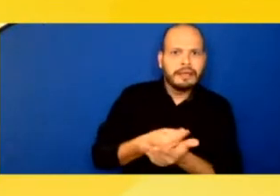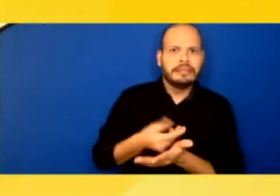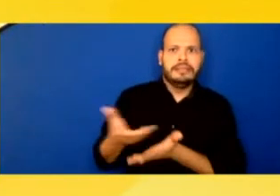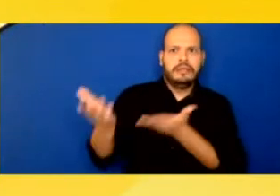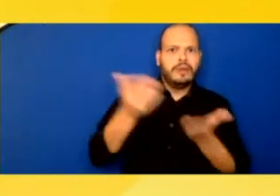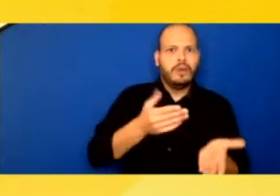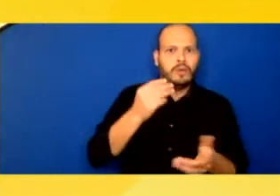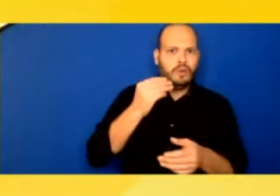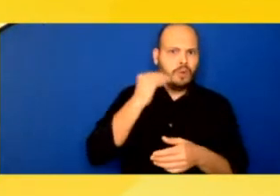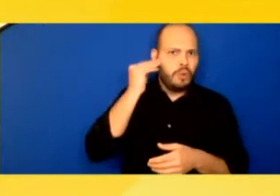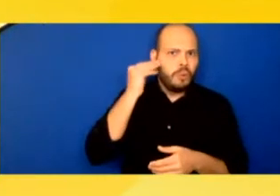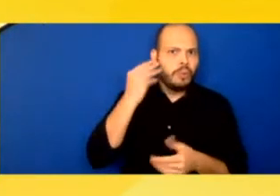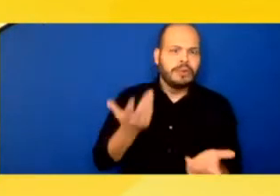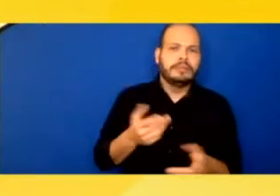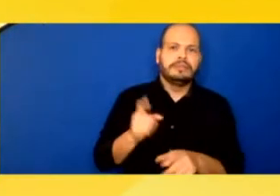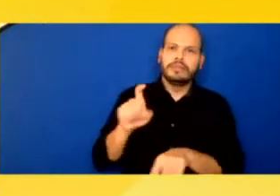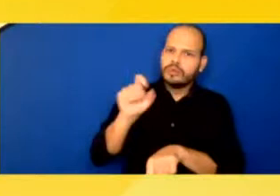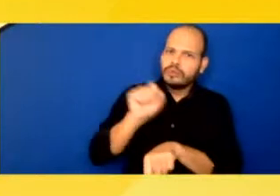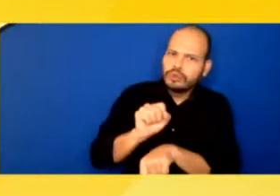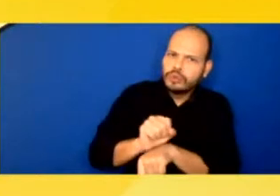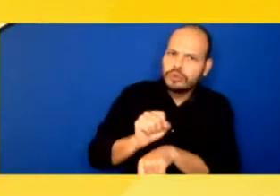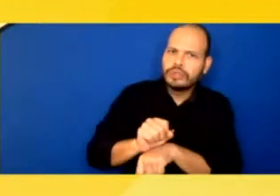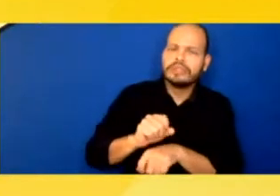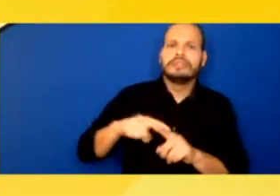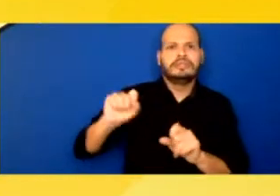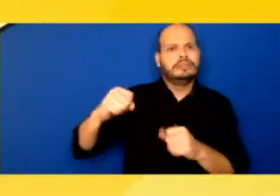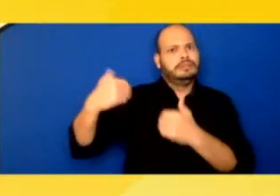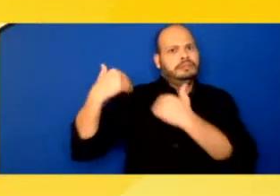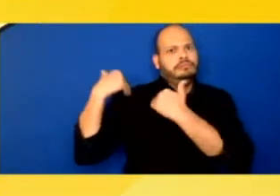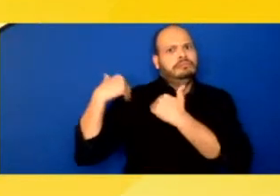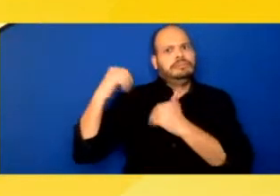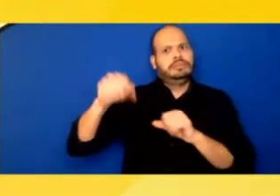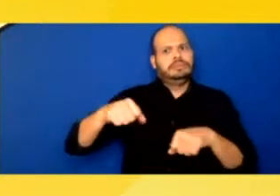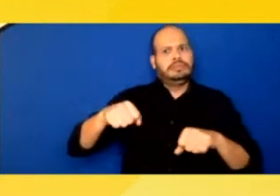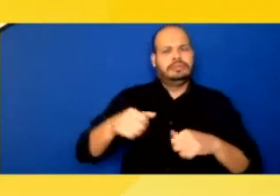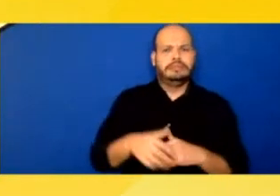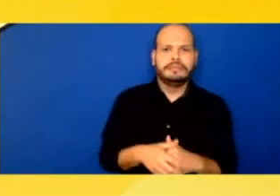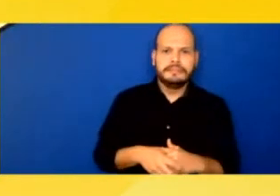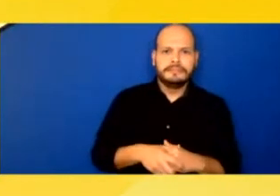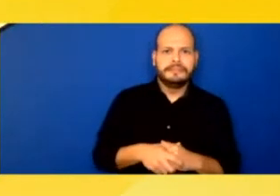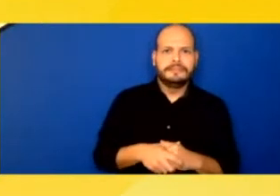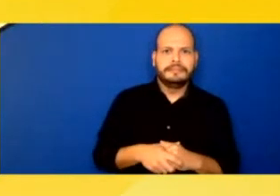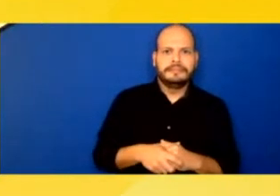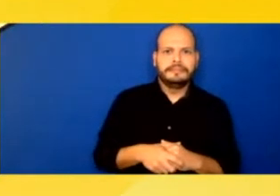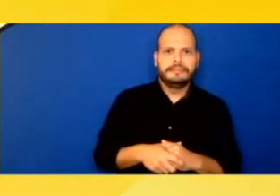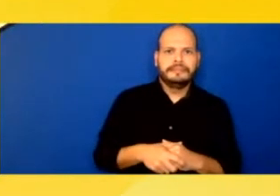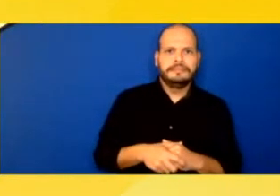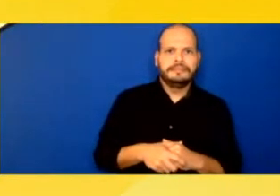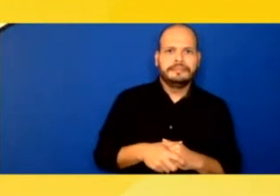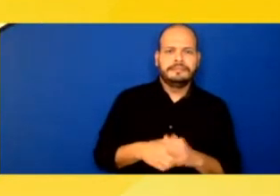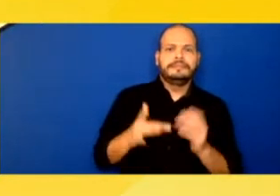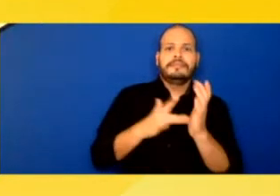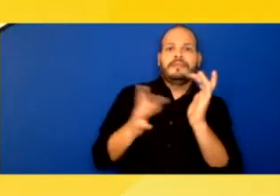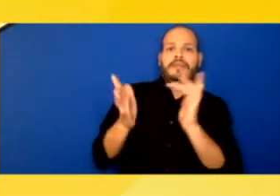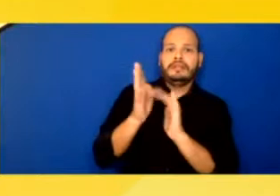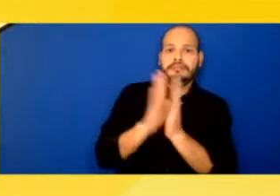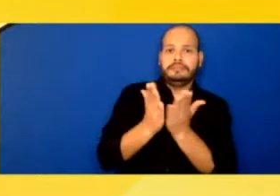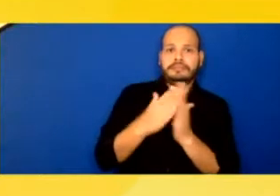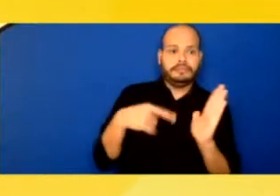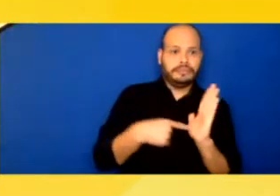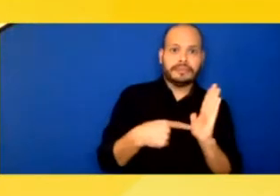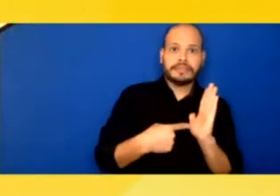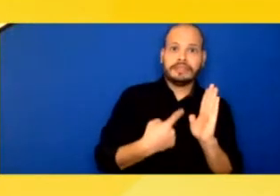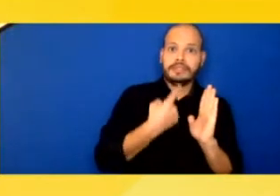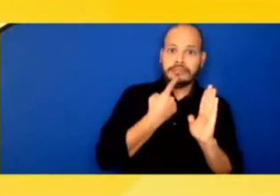Cynthia, there's a scripture in the Bible that we must make sure is not on our epitaph when we are dead and